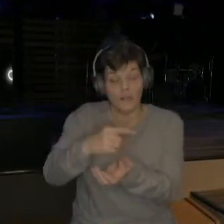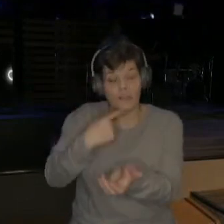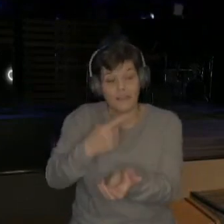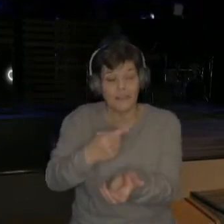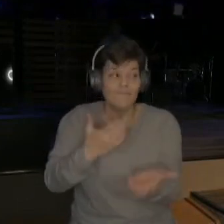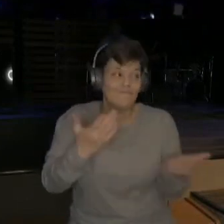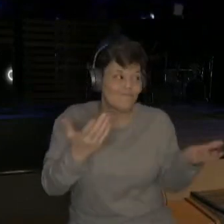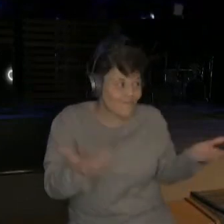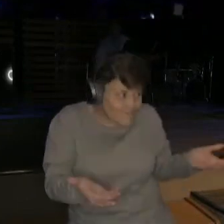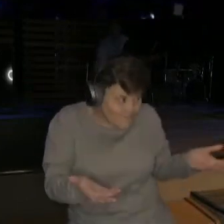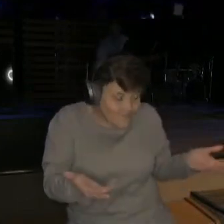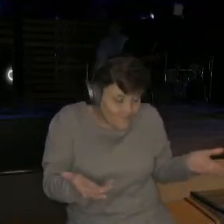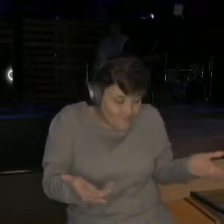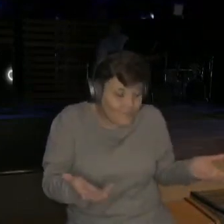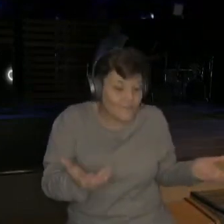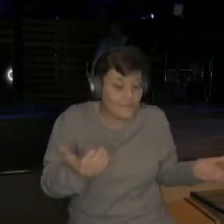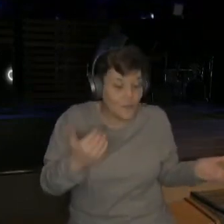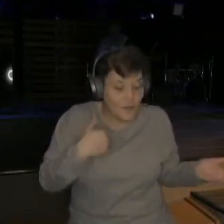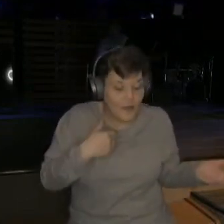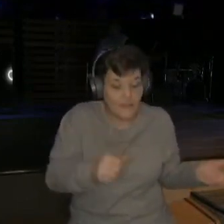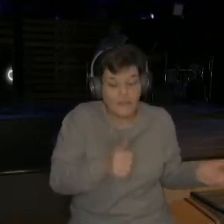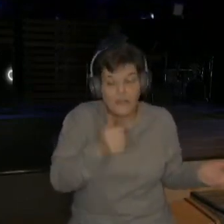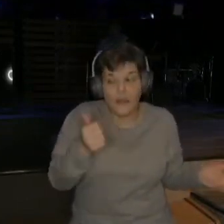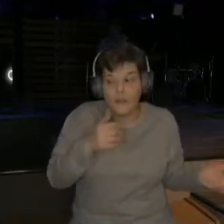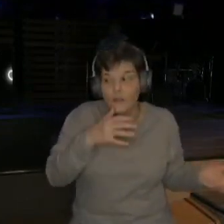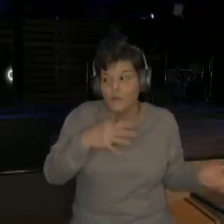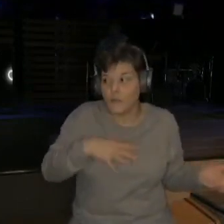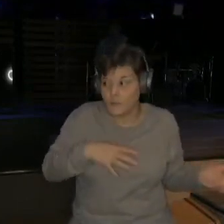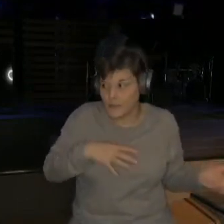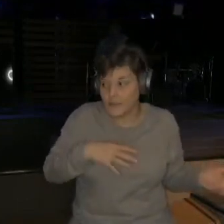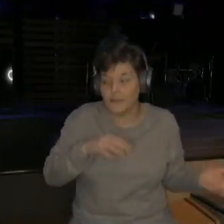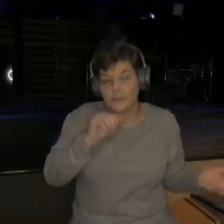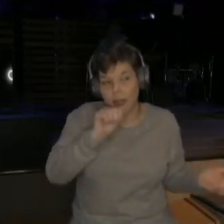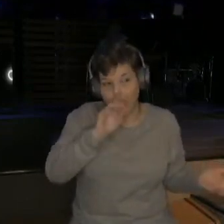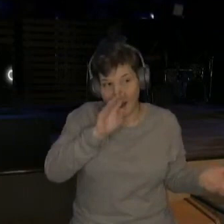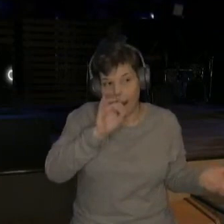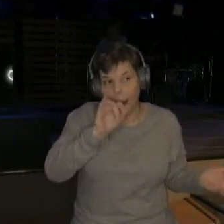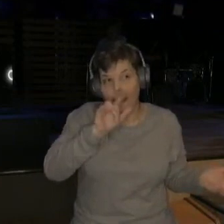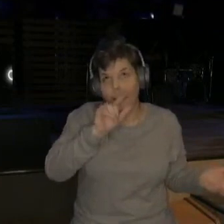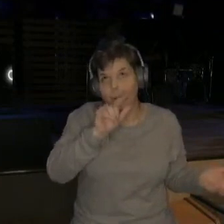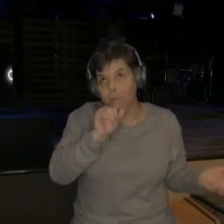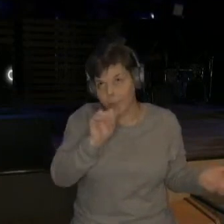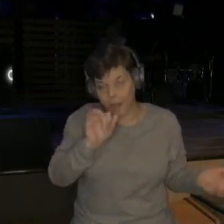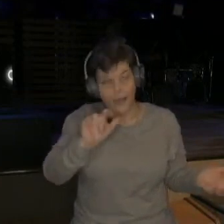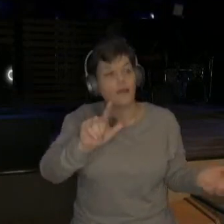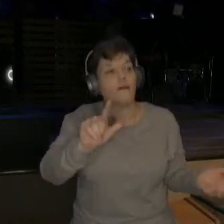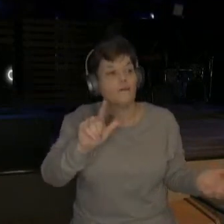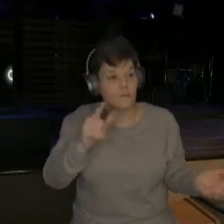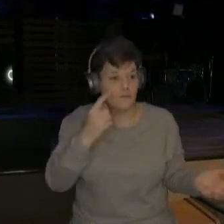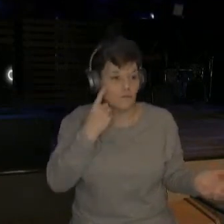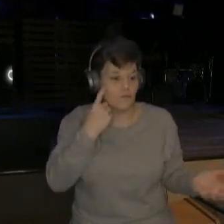woman, Abigail Flores, who had been flown into the hospital that day.